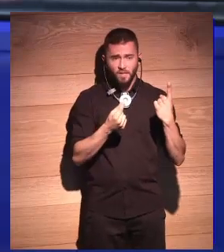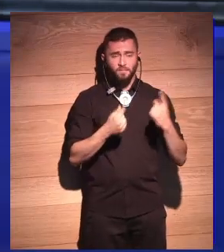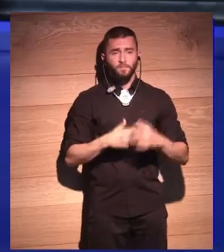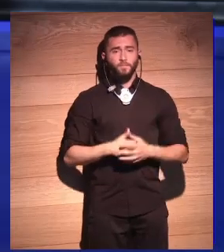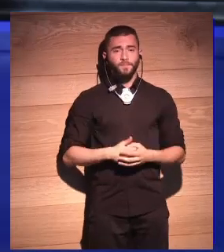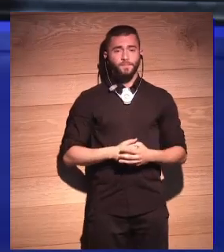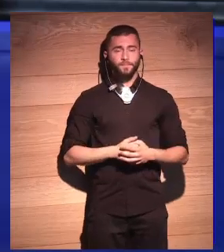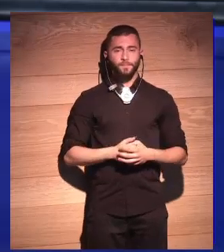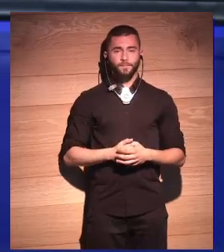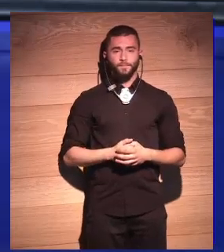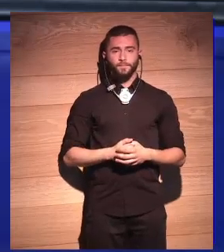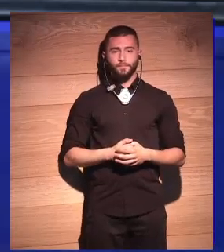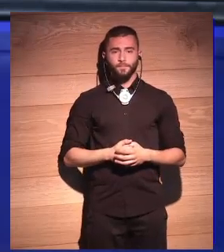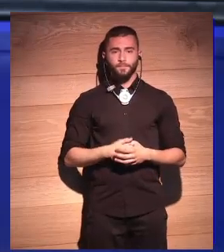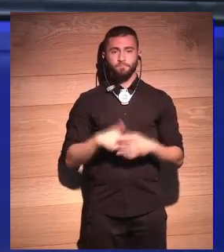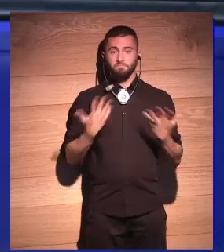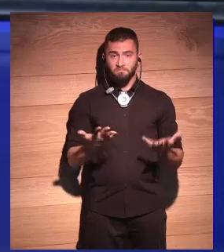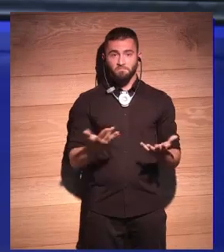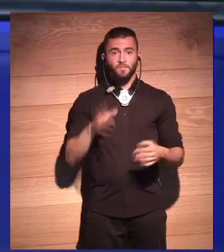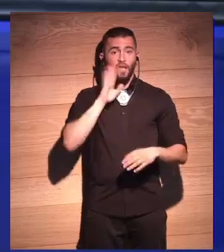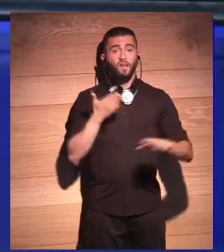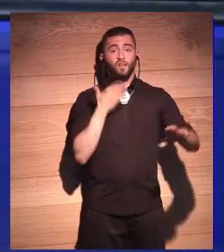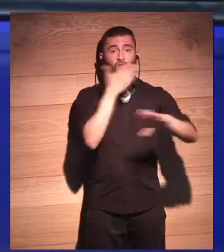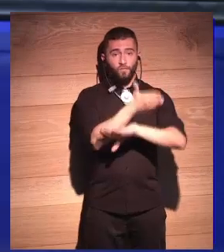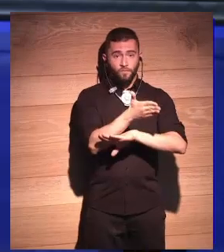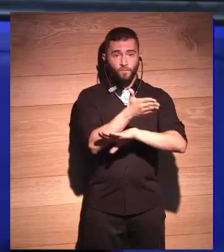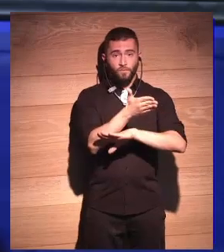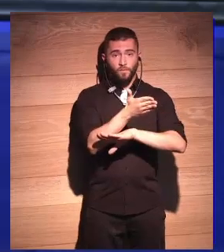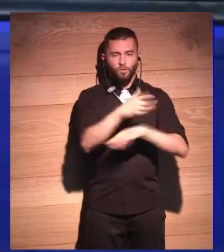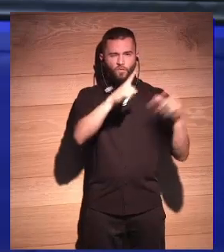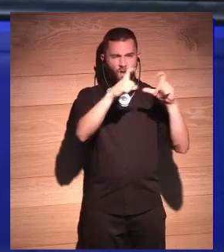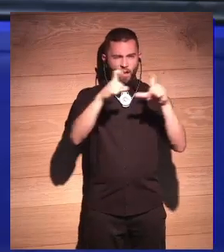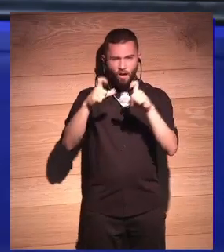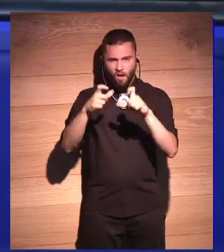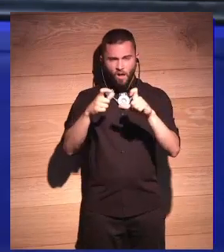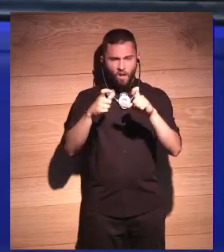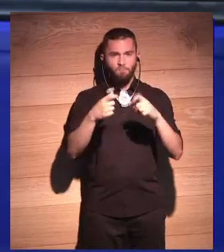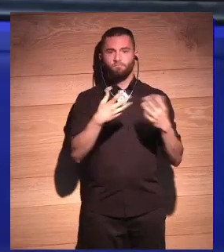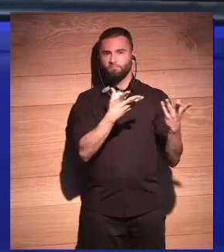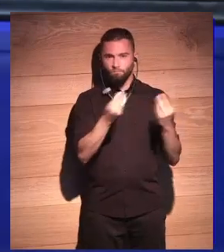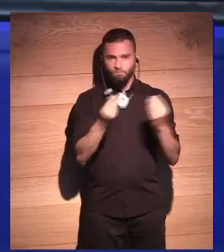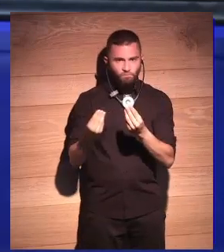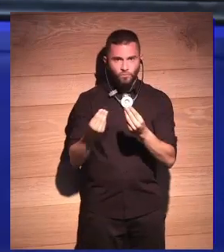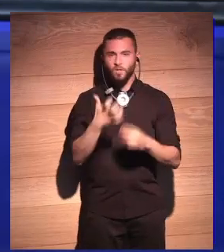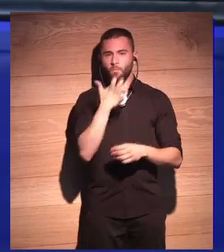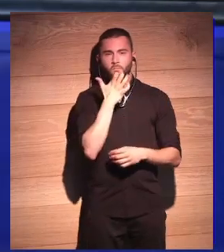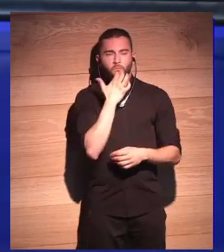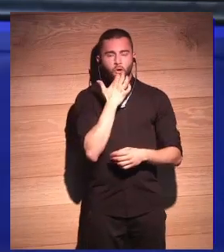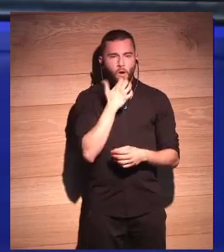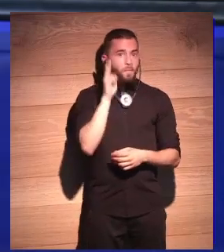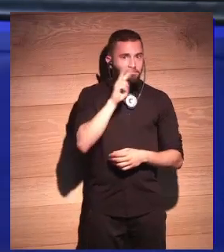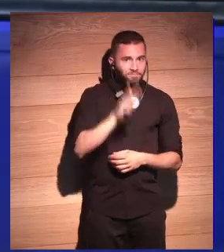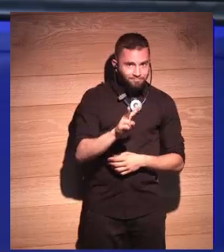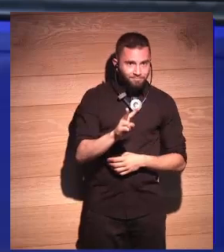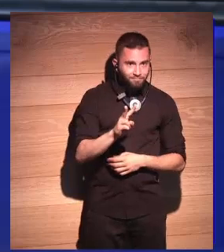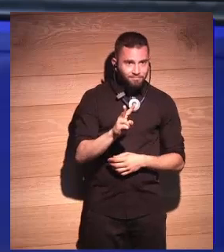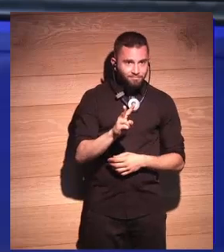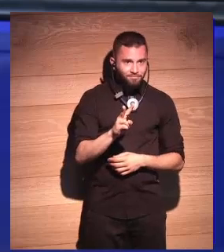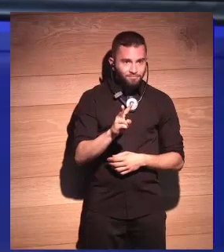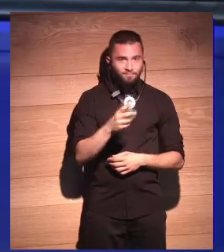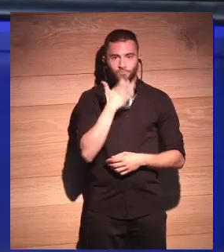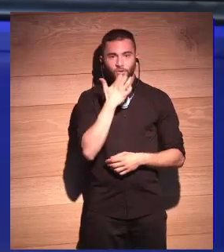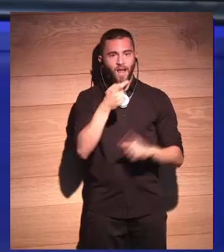went to the set, visited it, took lots of reference photography, found all the little funny little knowing jokes that HBO put into their TV shows referencing their